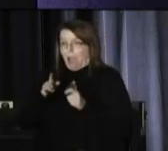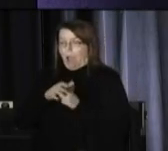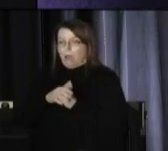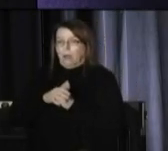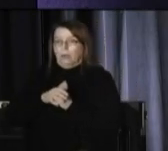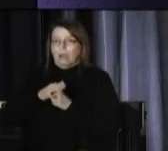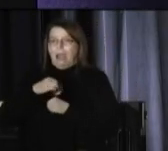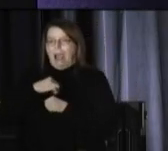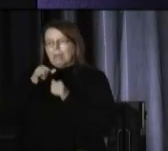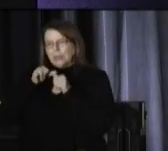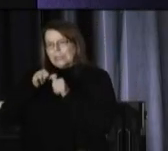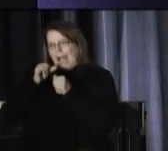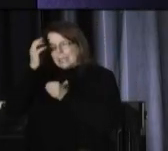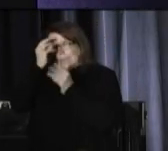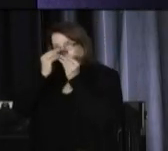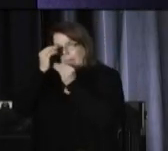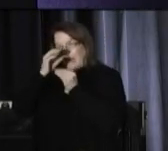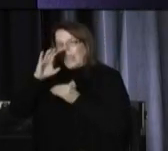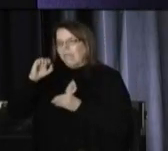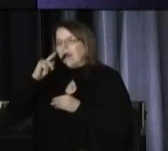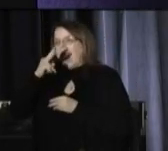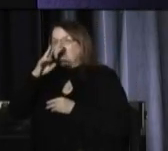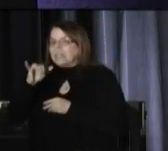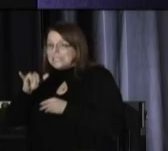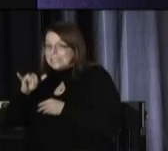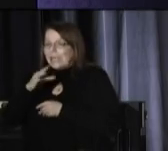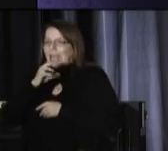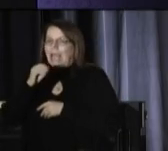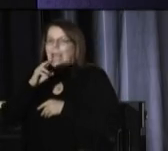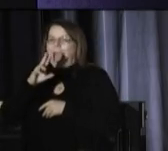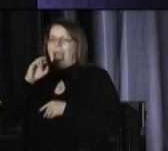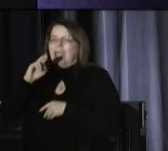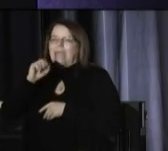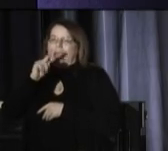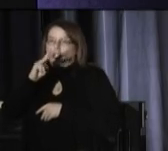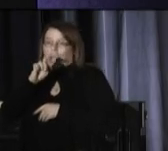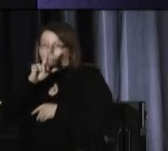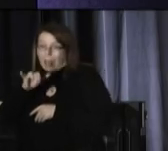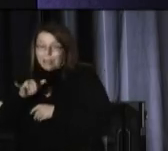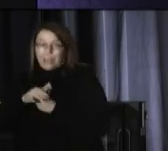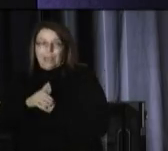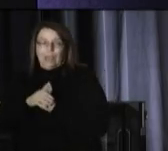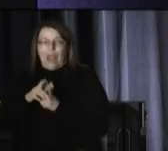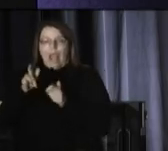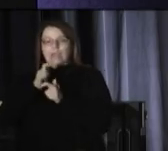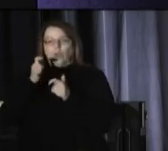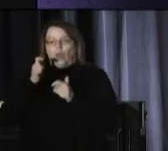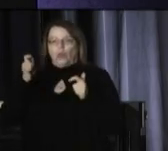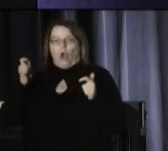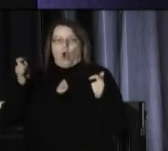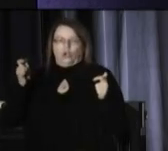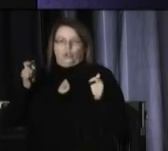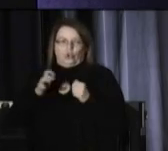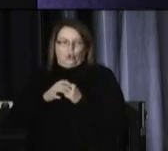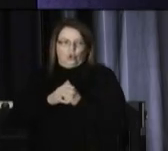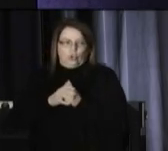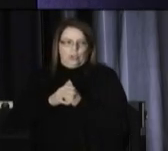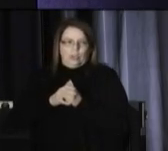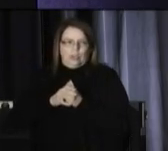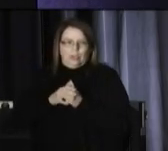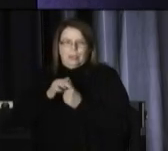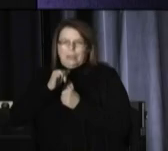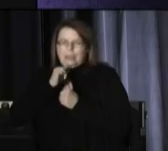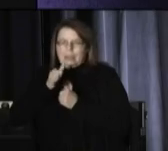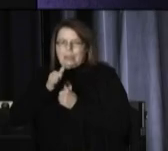just constantly thinking of ethnicity and nationality, maybe less than like this larger umbrella. I really want to get hyper